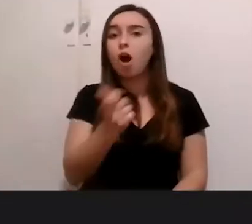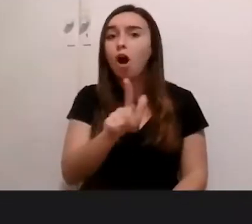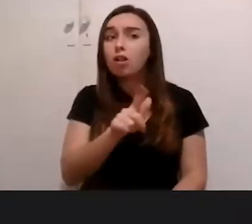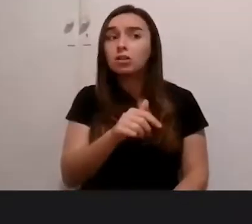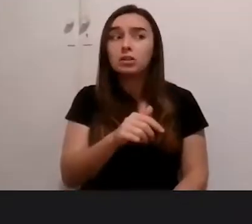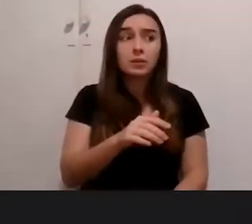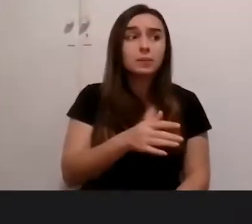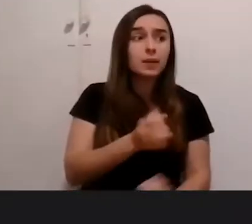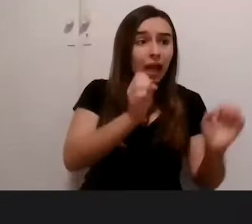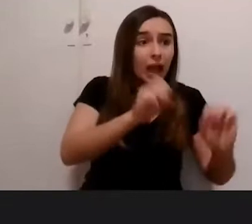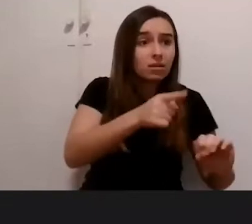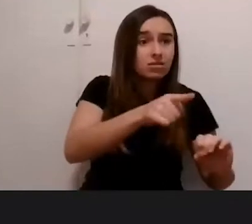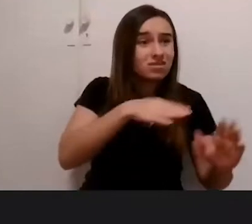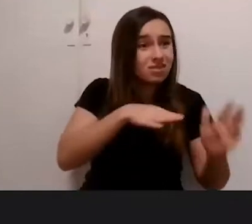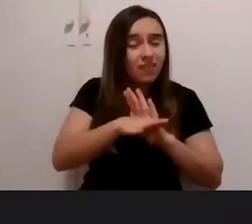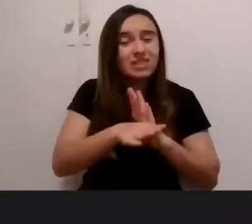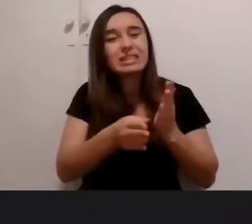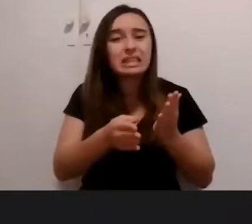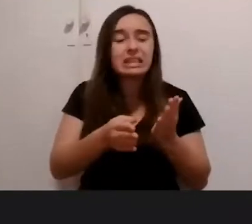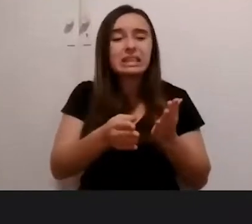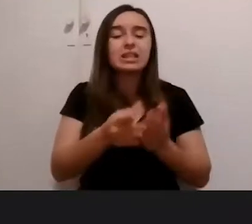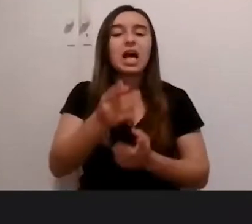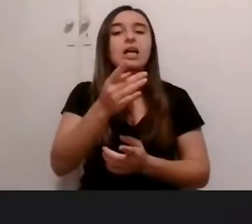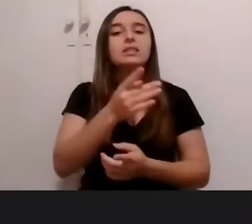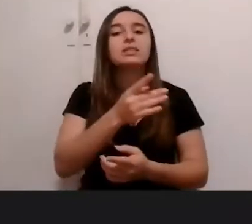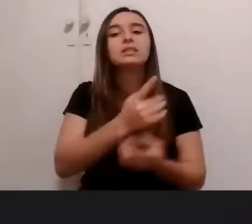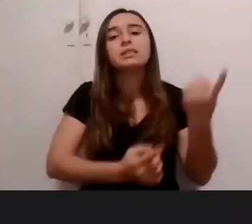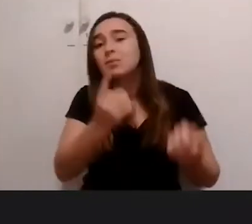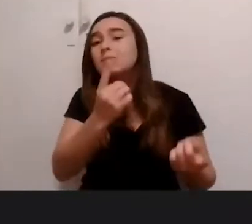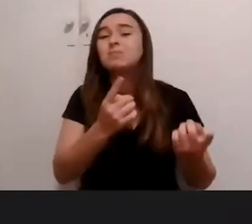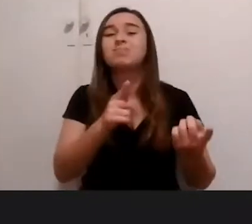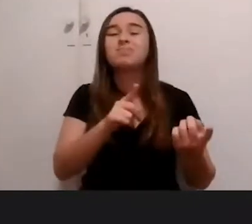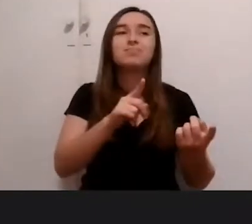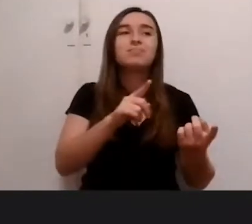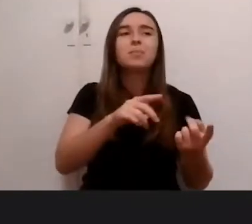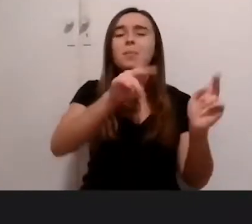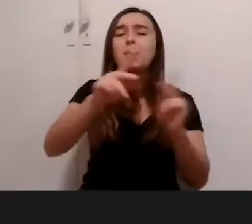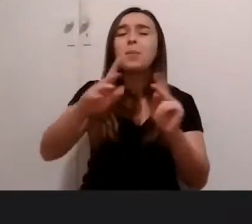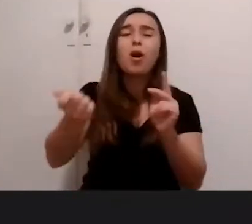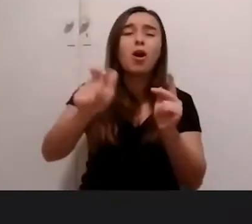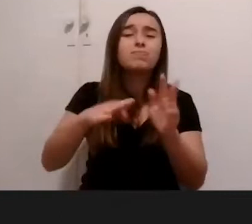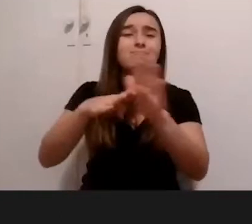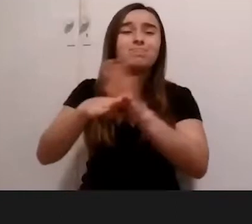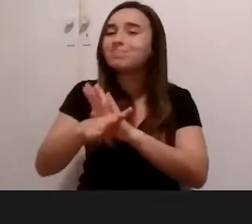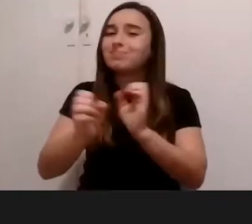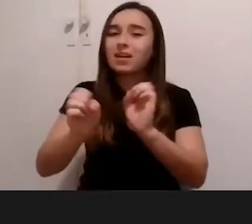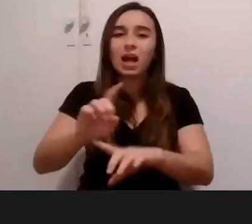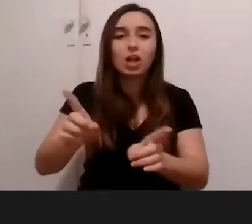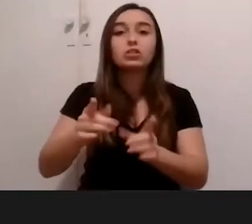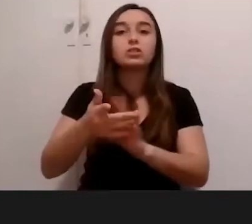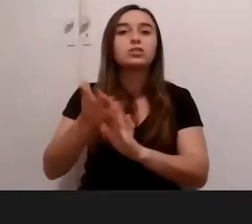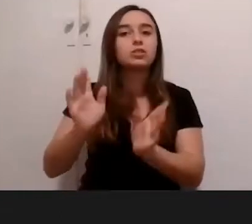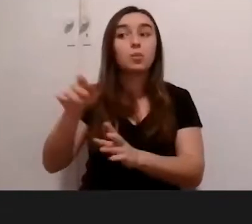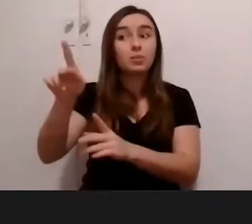and what is available is not available everywhere or to anyone. So that is an important point of accessibility,